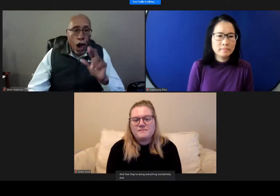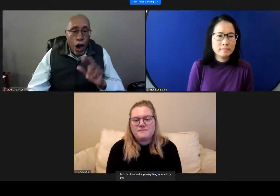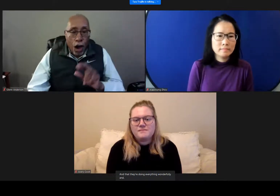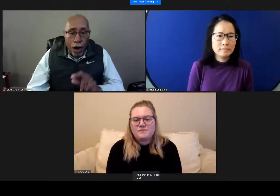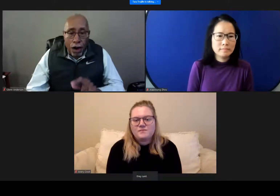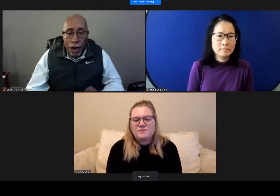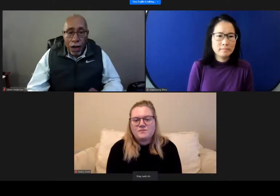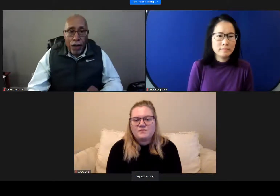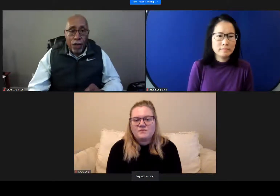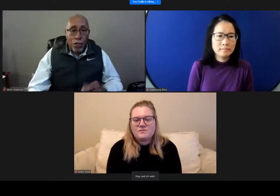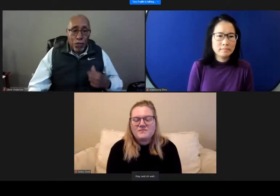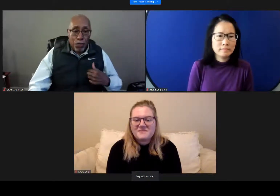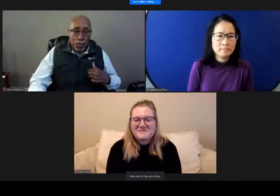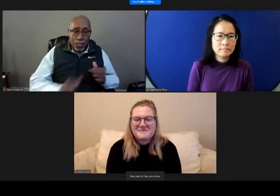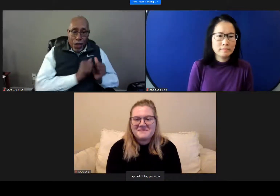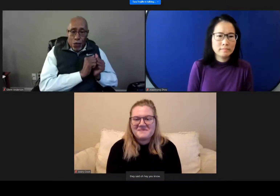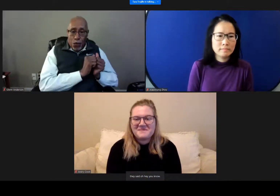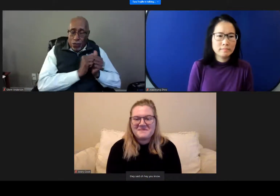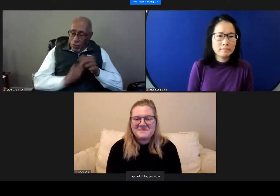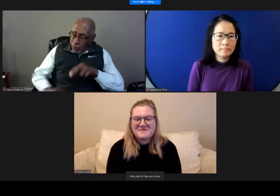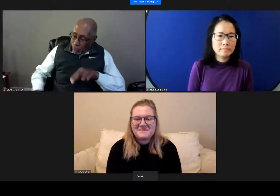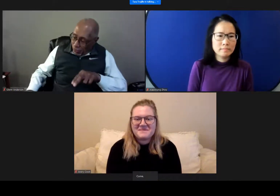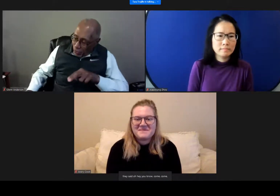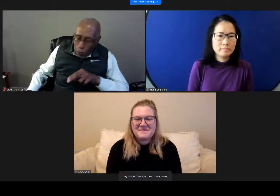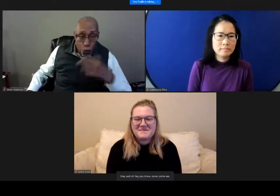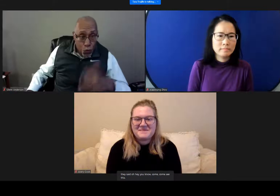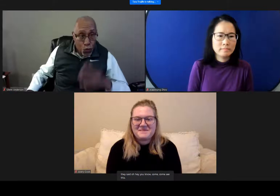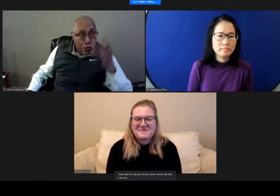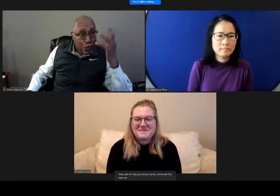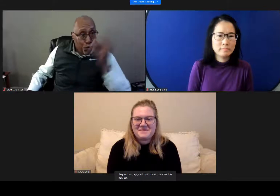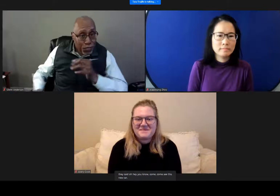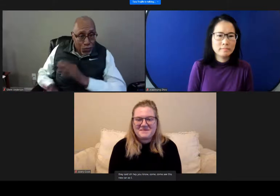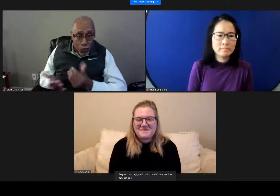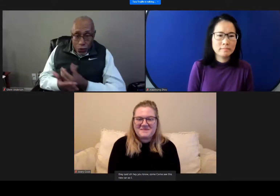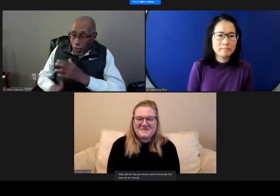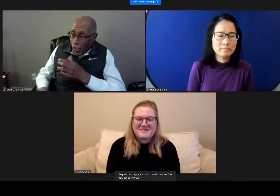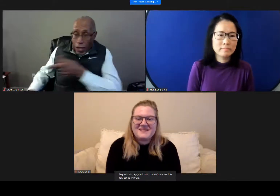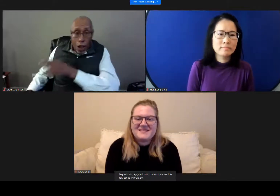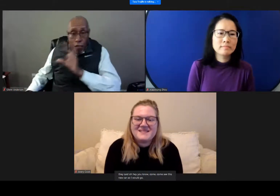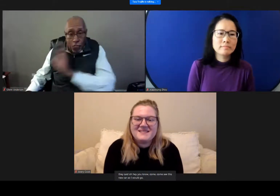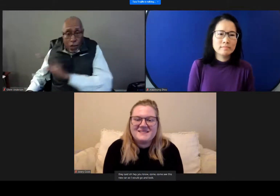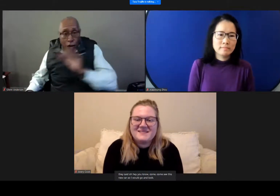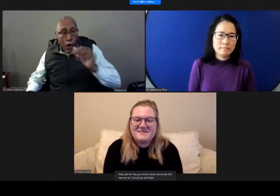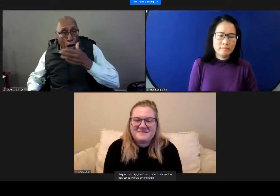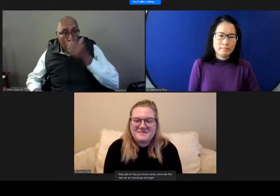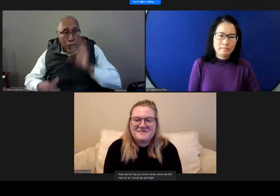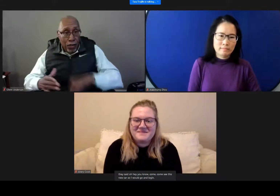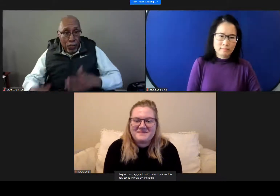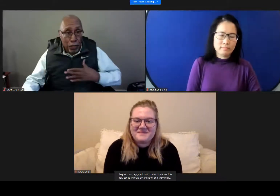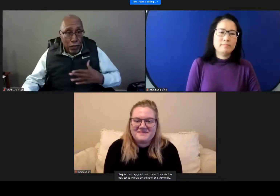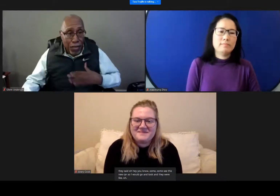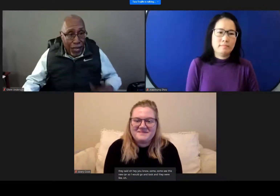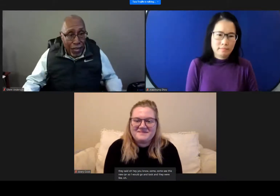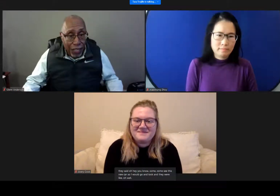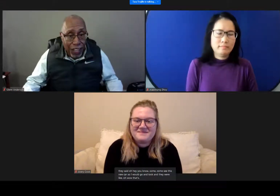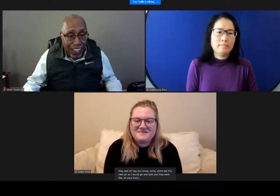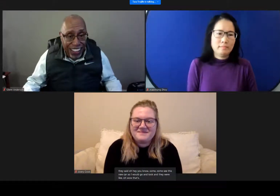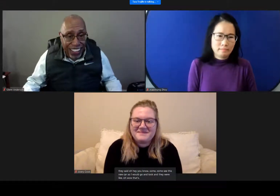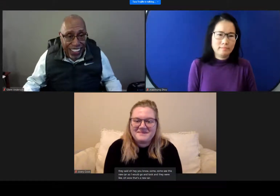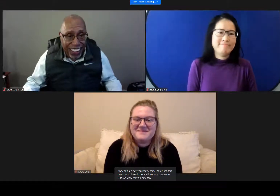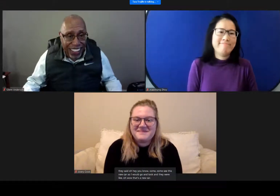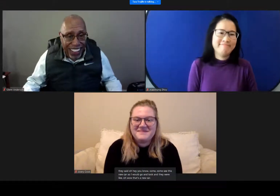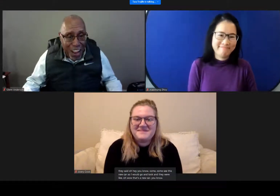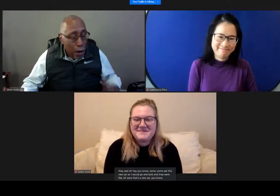they said, oh, hey, come see this new car. So I would go and look, and they were like, oh, wow, that's a new